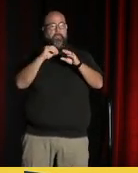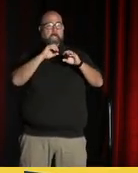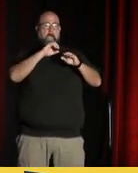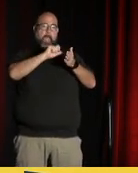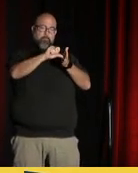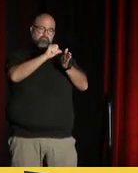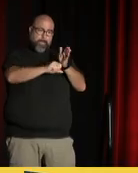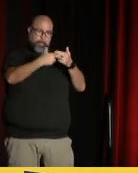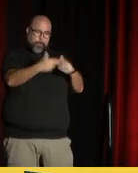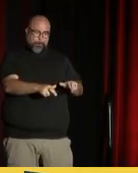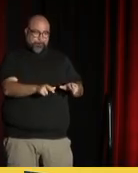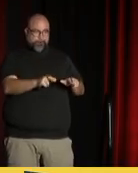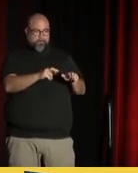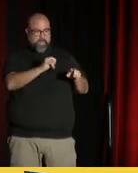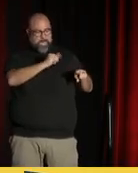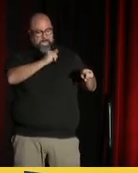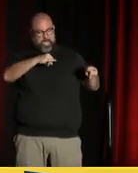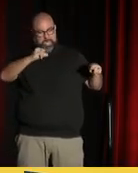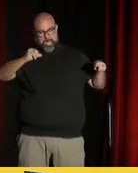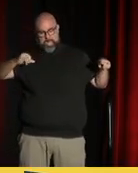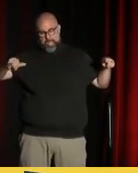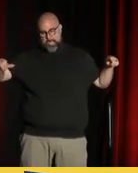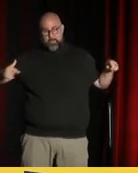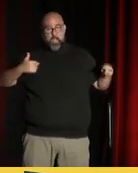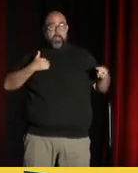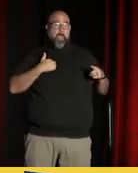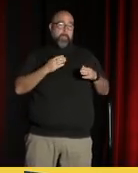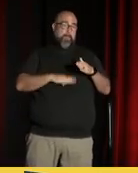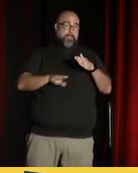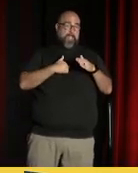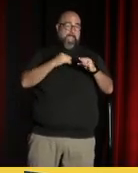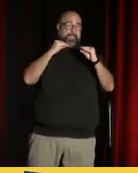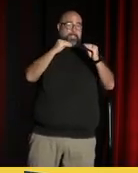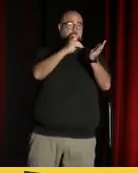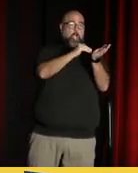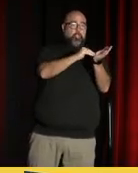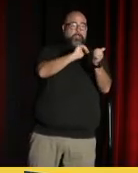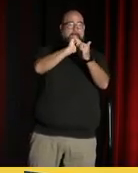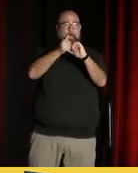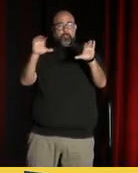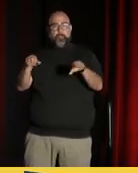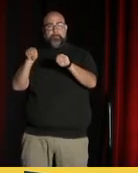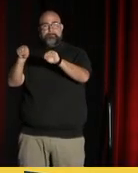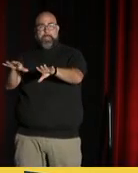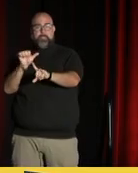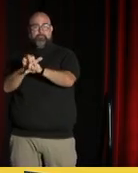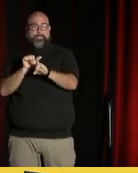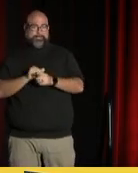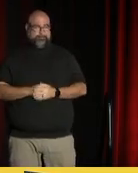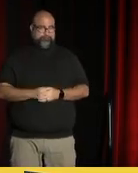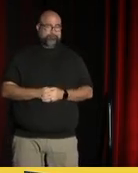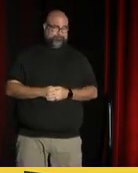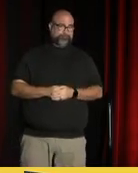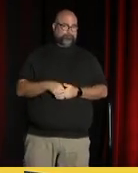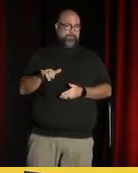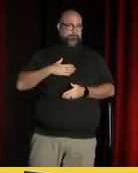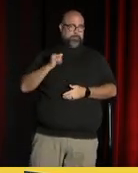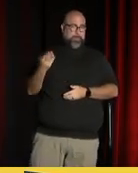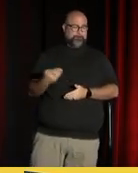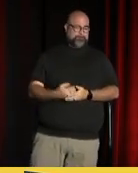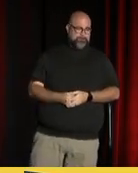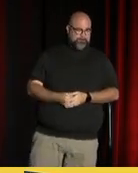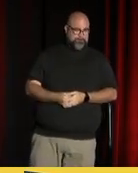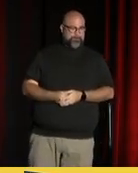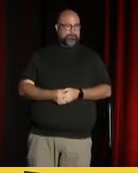I know. Basically, I teach doctors how to do magic tricks. That's what I do. I mean, that's what